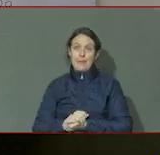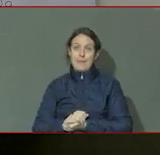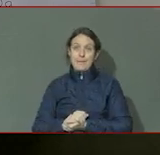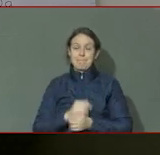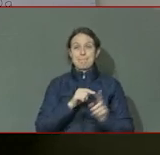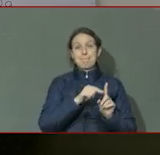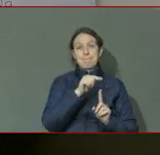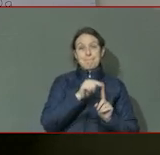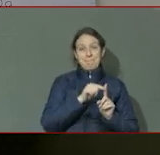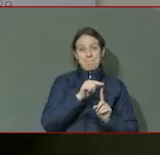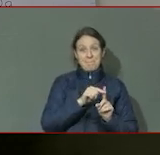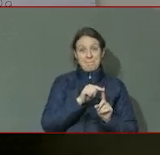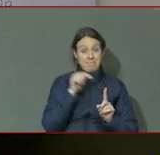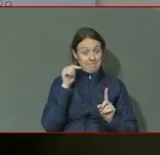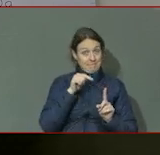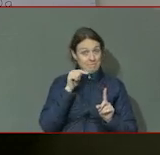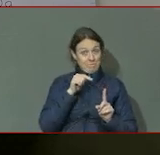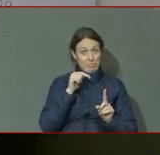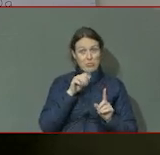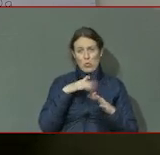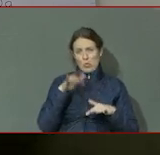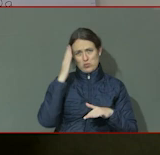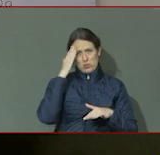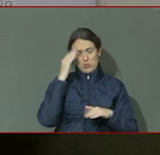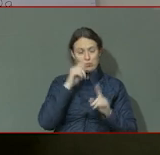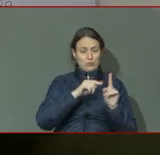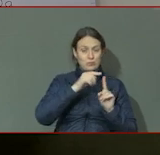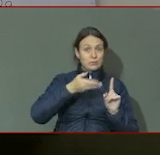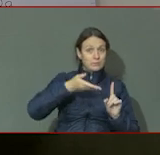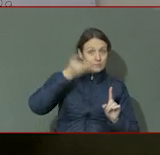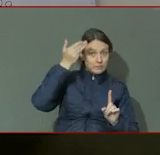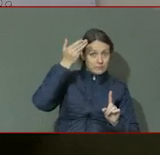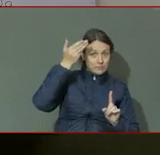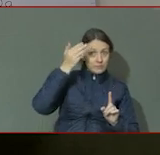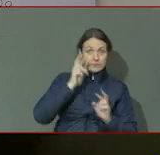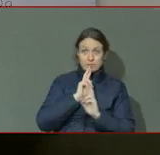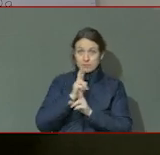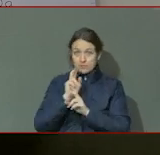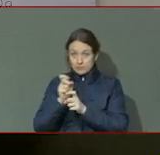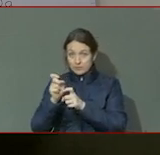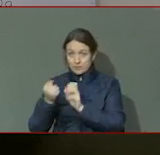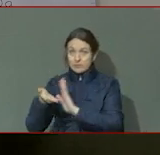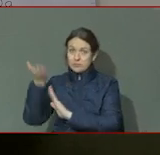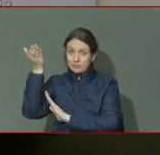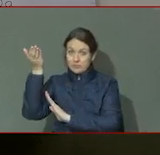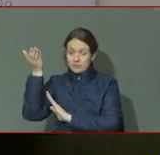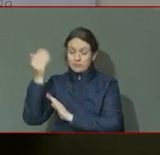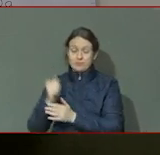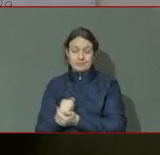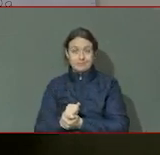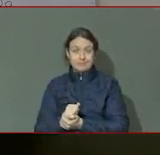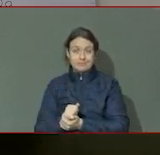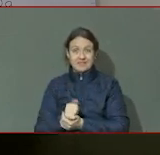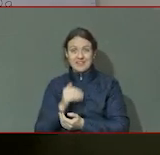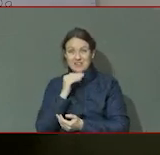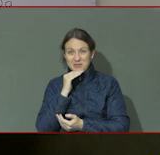Temperature, that's the most logic one. If I increase the temperature, I increase the rate. So I understand that you're a